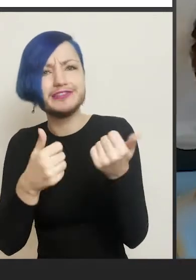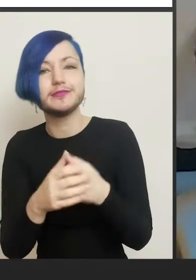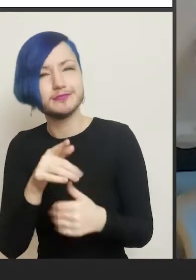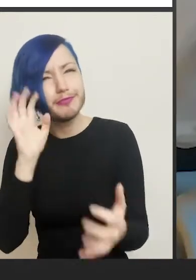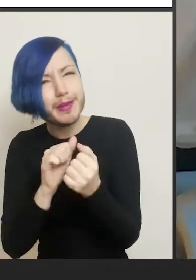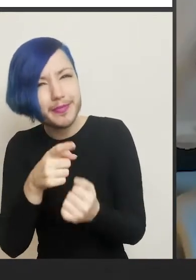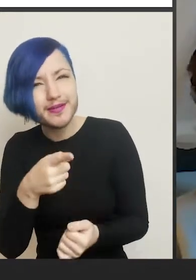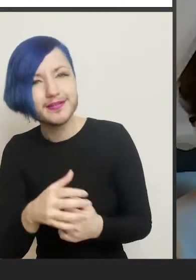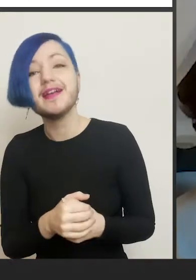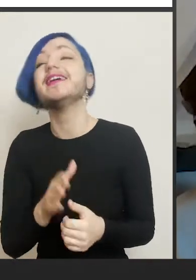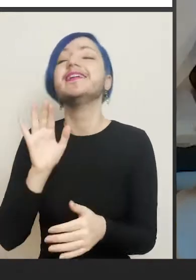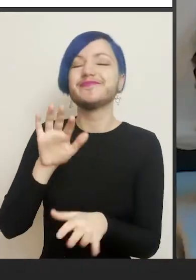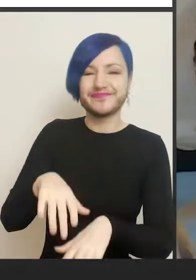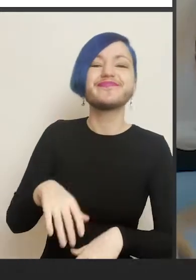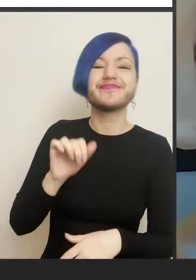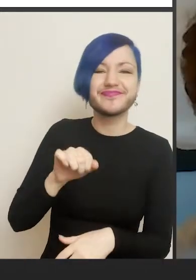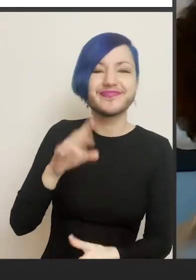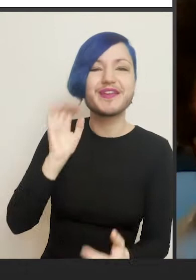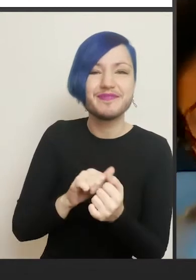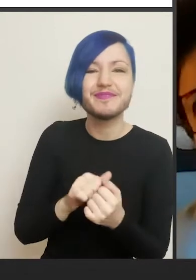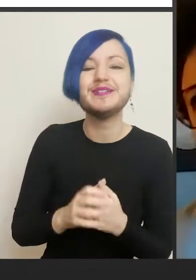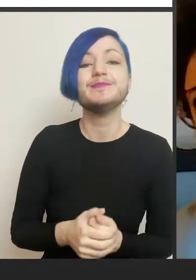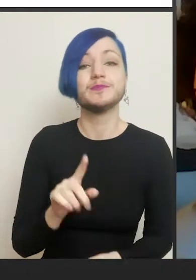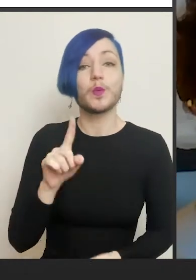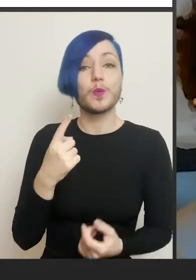that? Do you remember that? Yeah. I do remember that now. Yeah, one